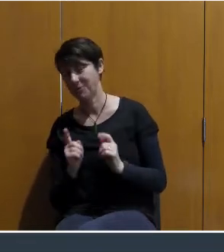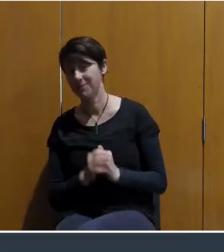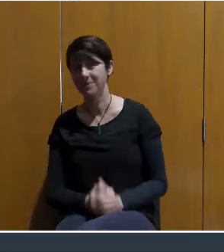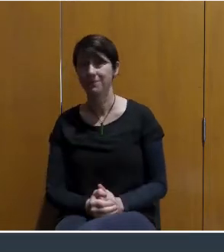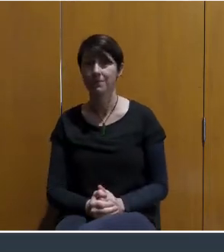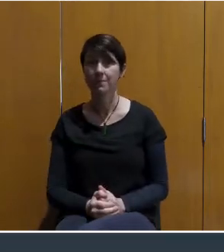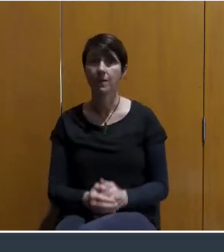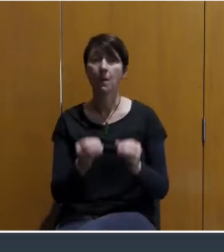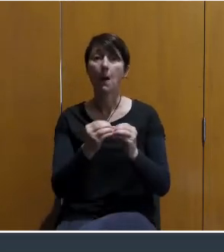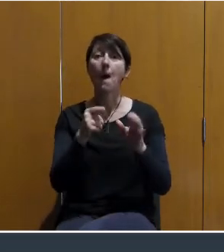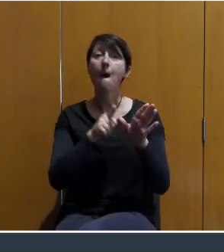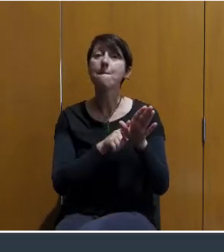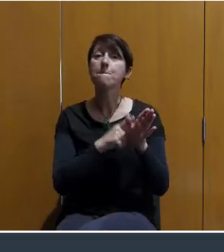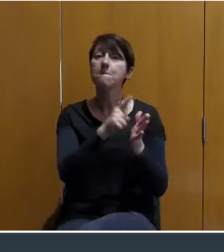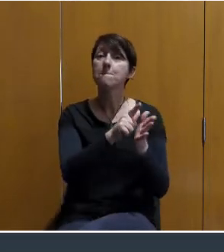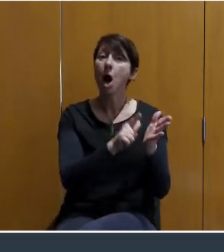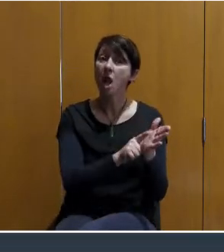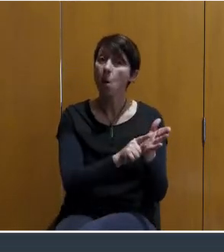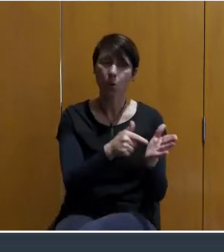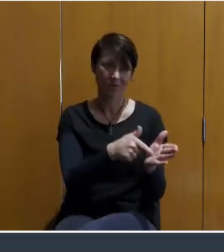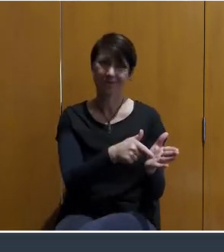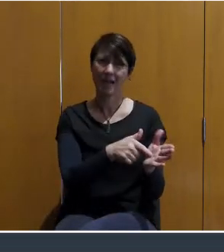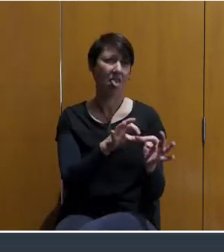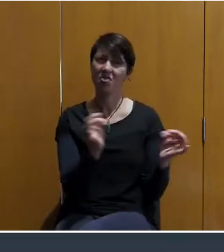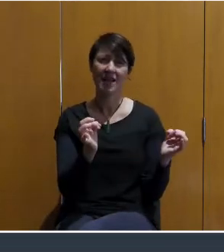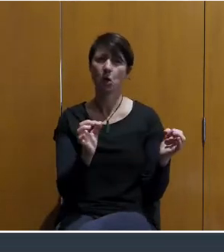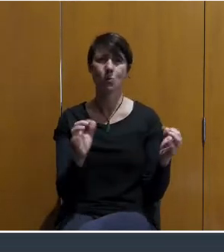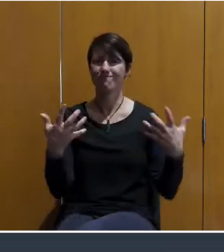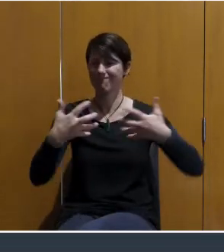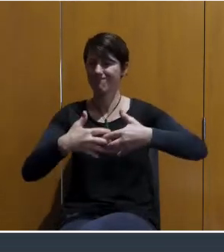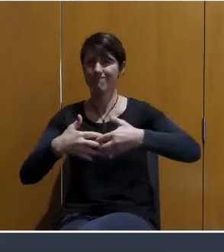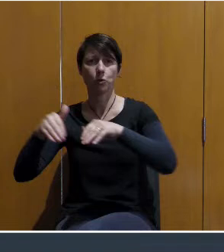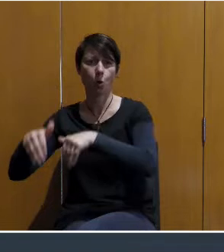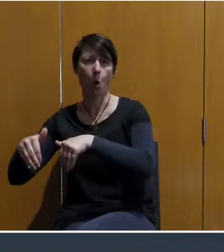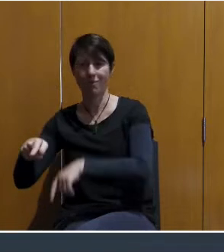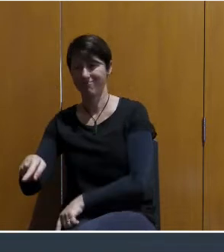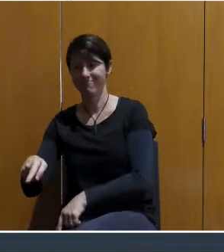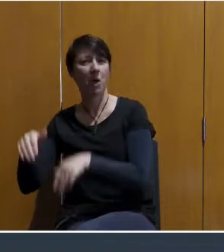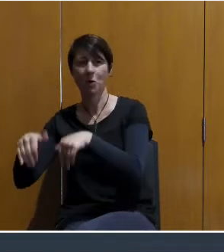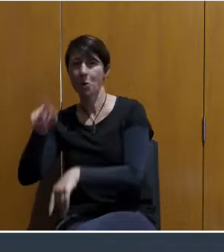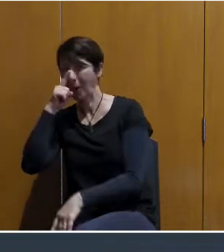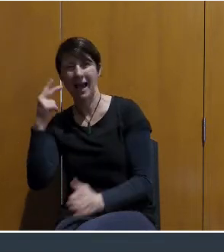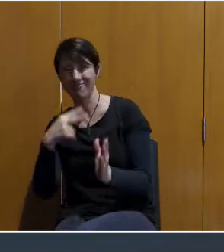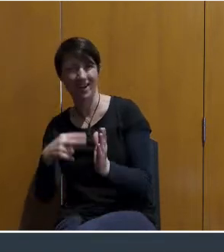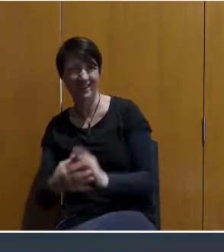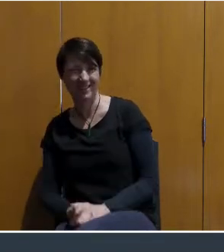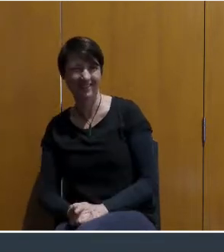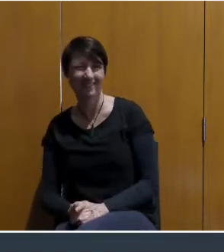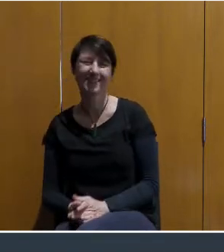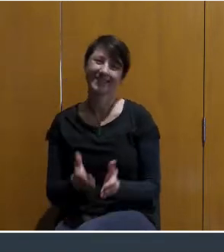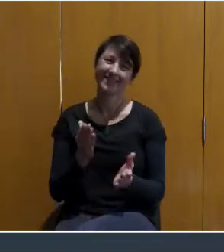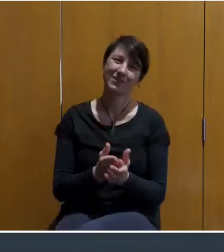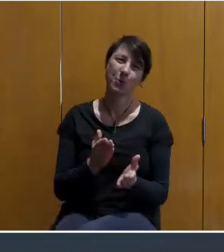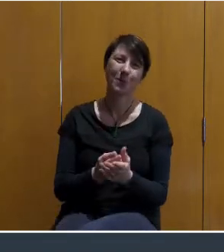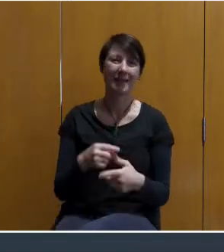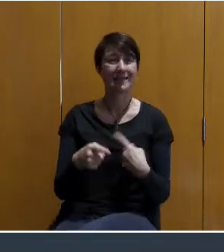Bylaws are no good to dogs. They don't read. So I'm wondering, this is really about us mitigating human behaviour for those that happen to